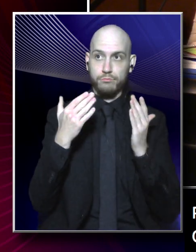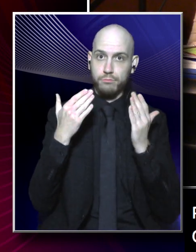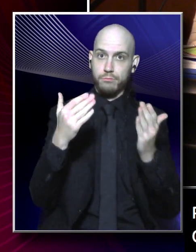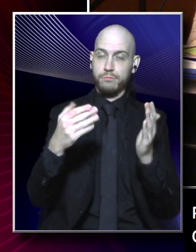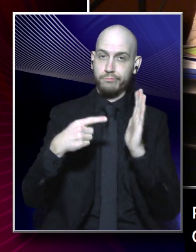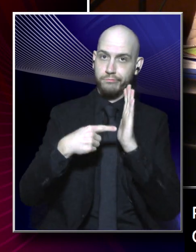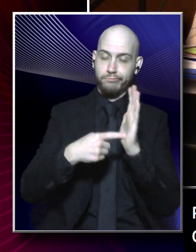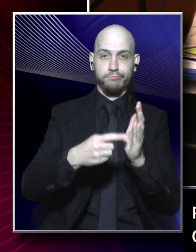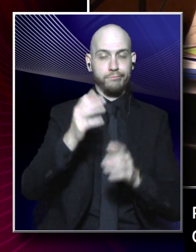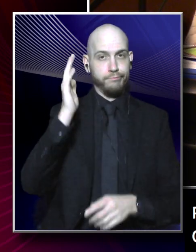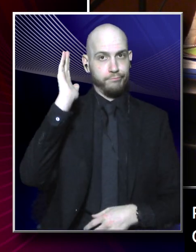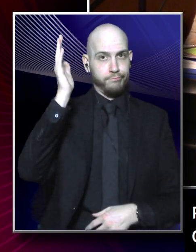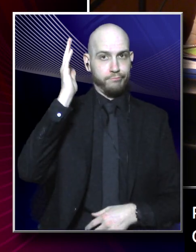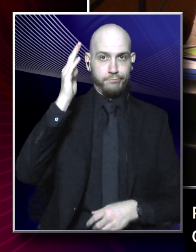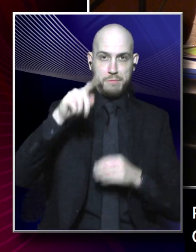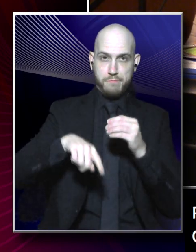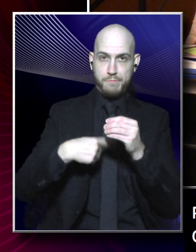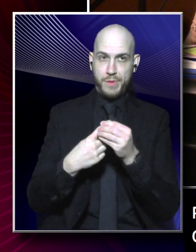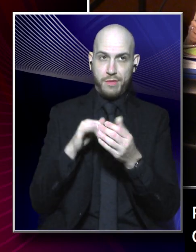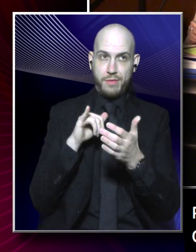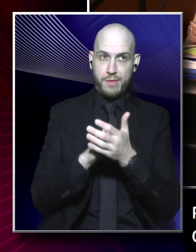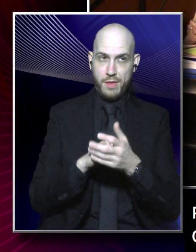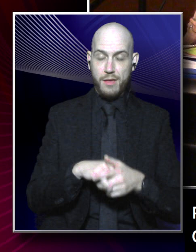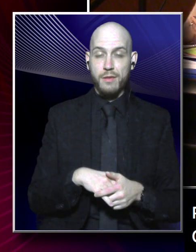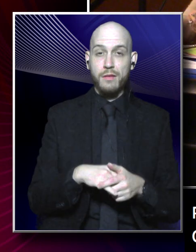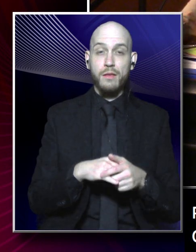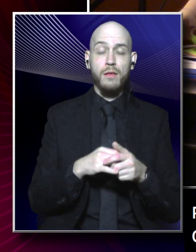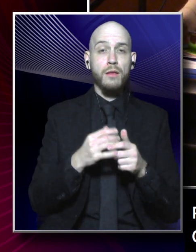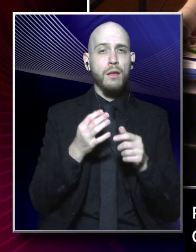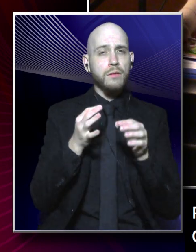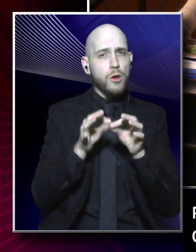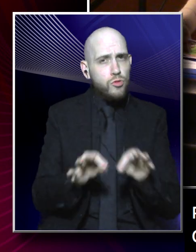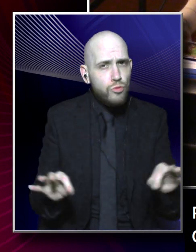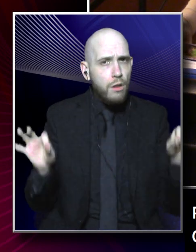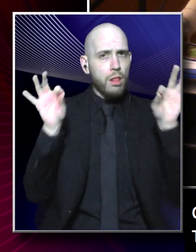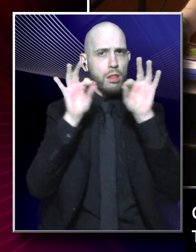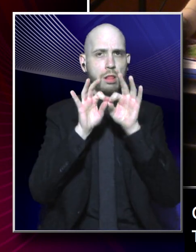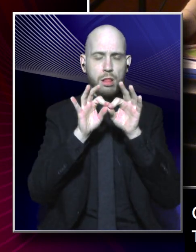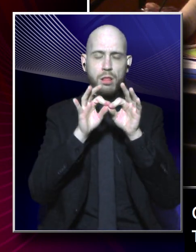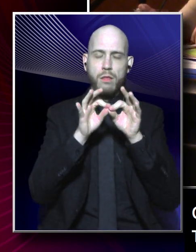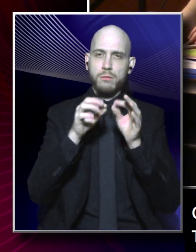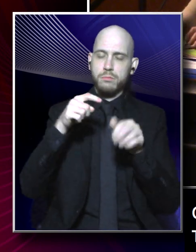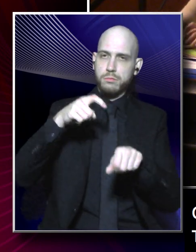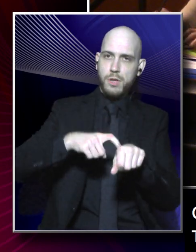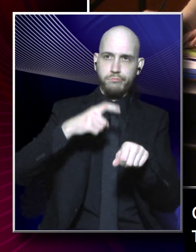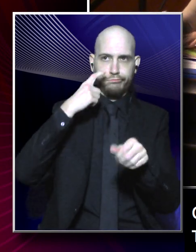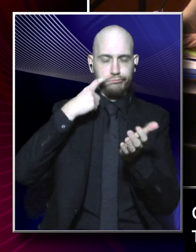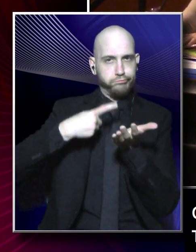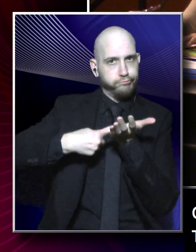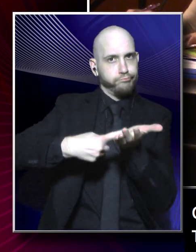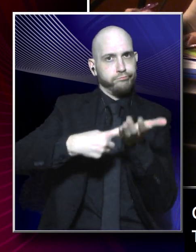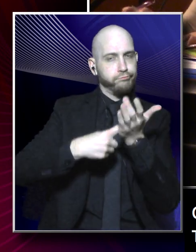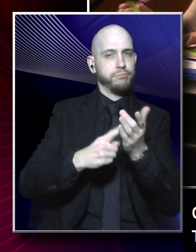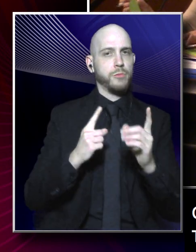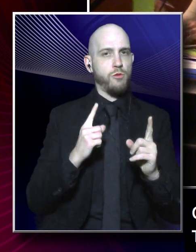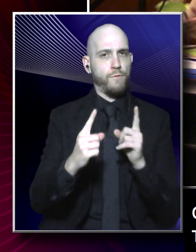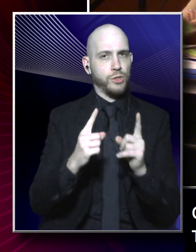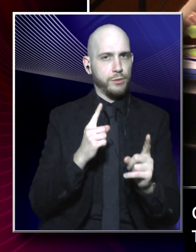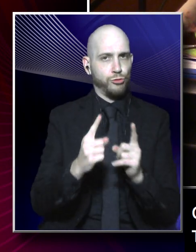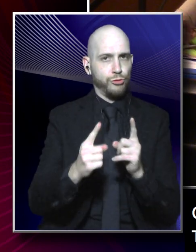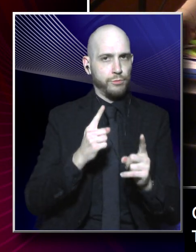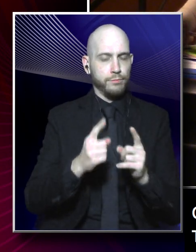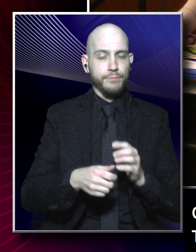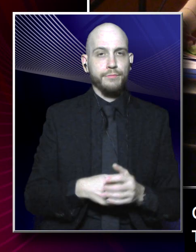a very critical conversation that we should all be having. If you look